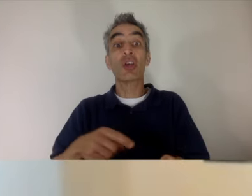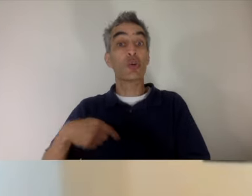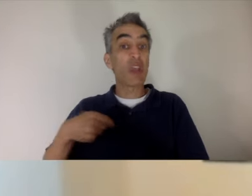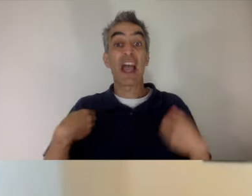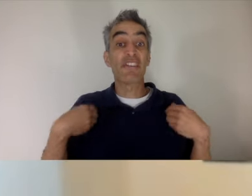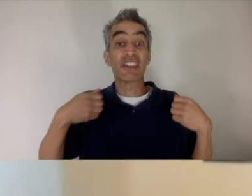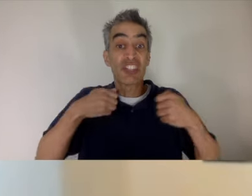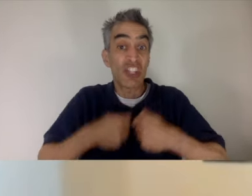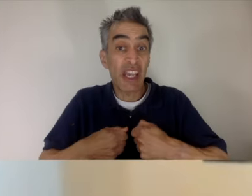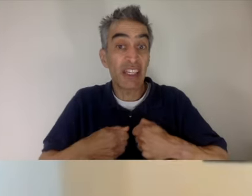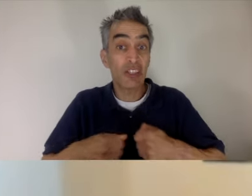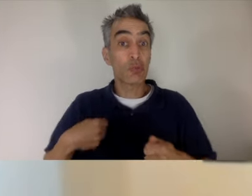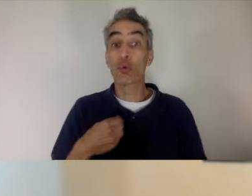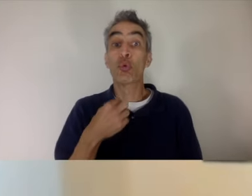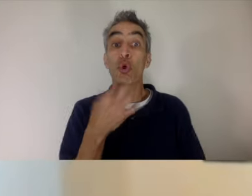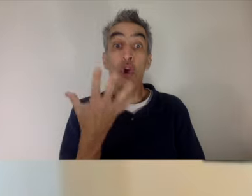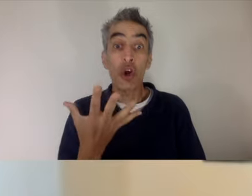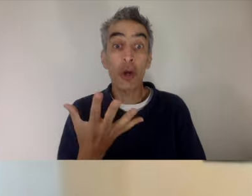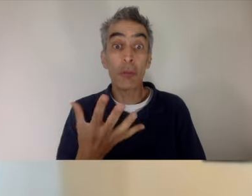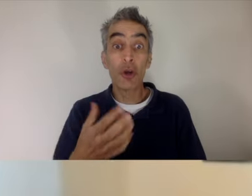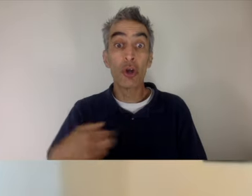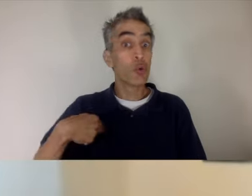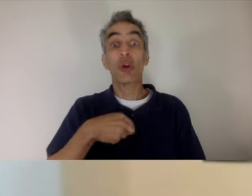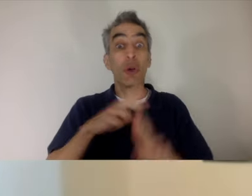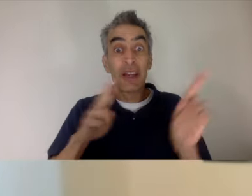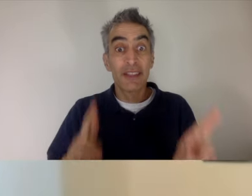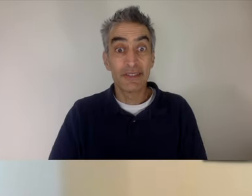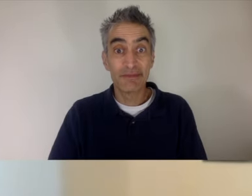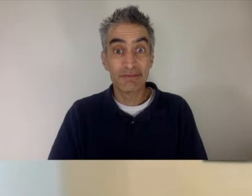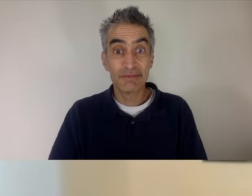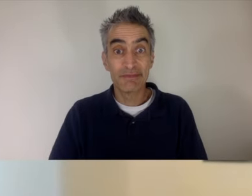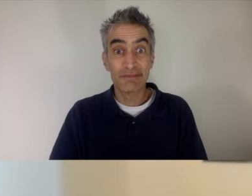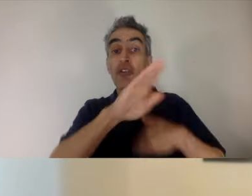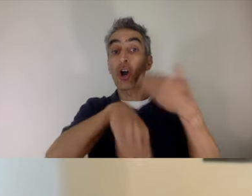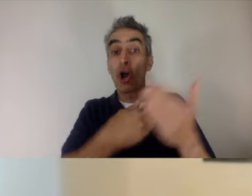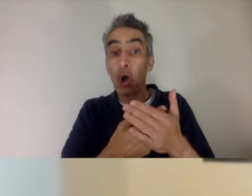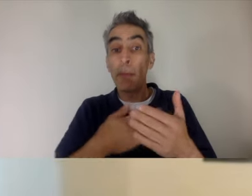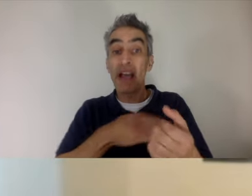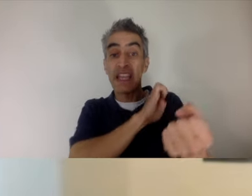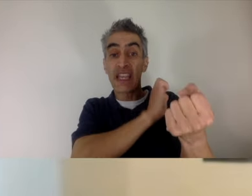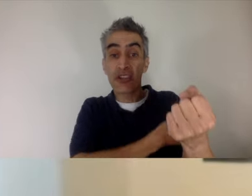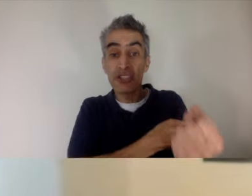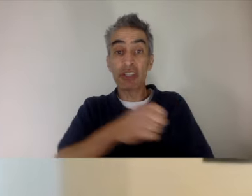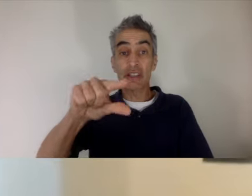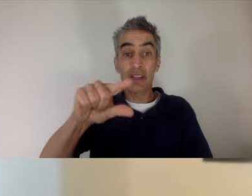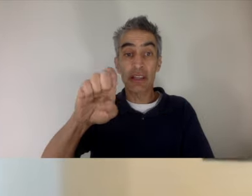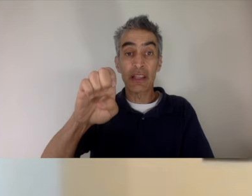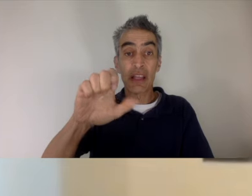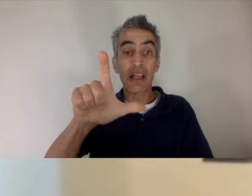on time. We had our surgical jackets to keep us warm, so we were